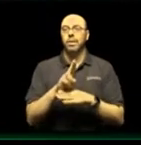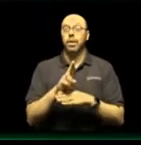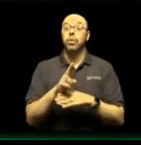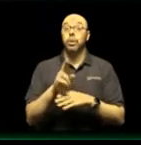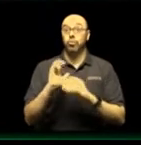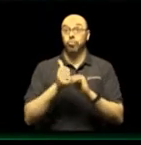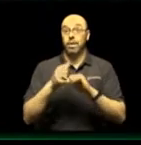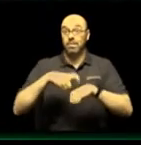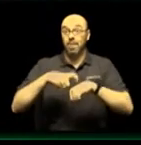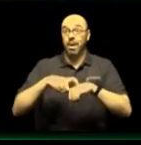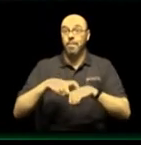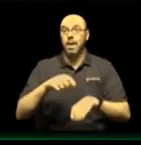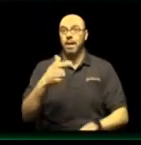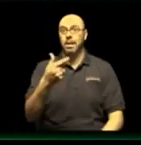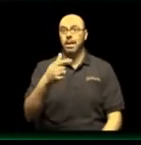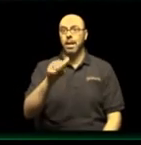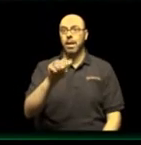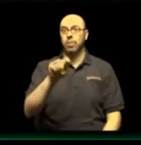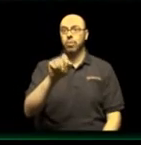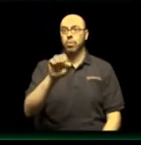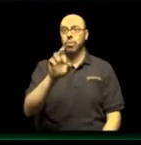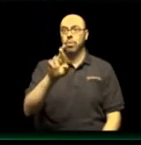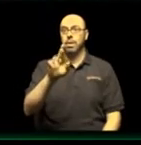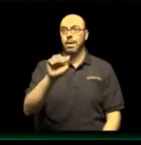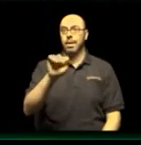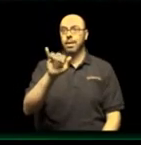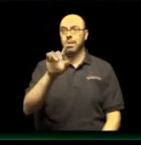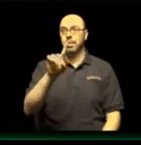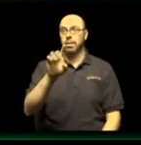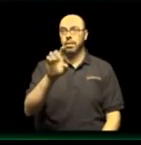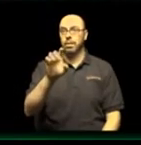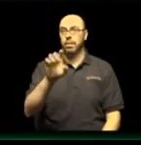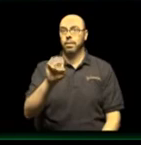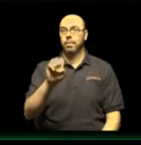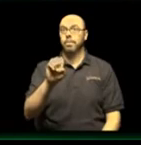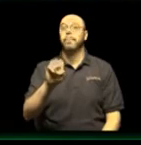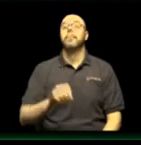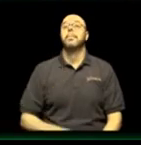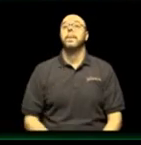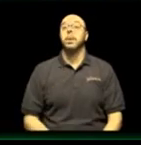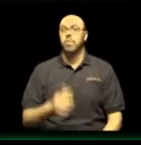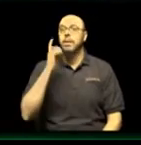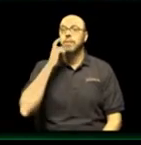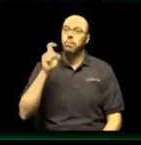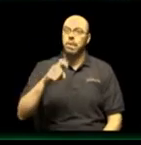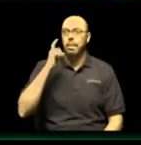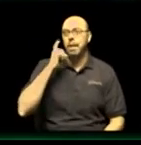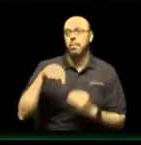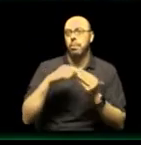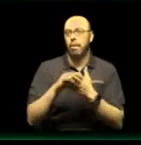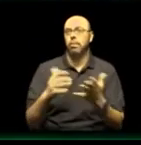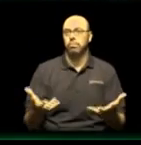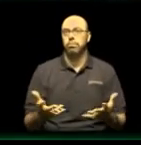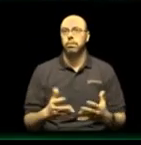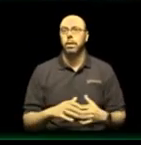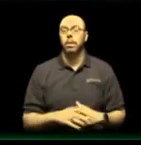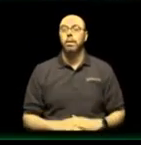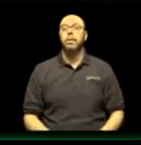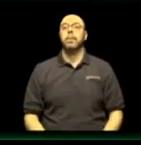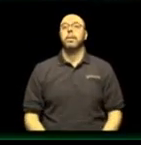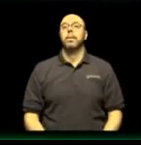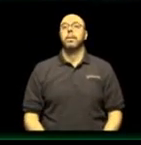Yeah. That help your energy. Because you don't want to think or bop wheels. Right. And